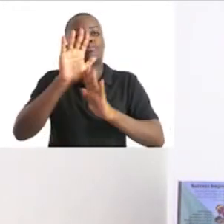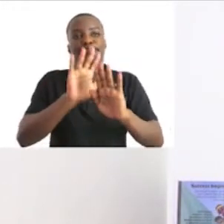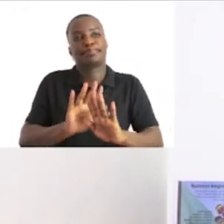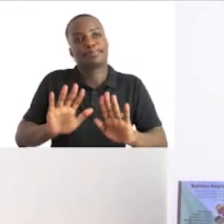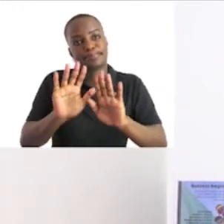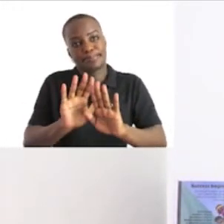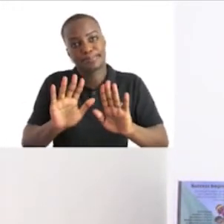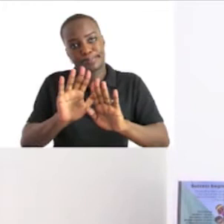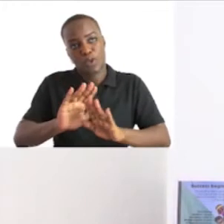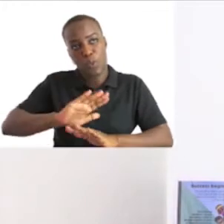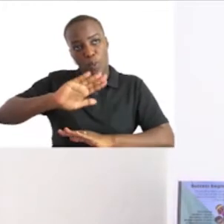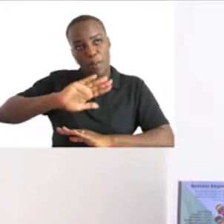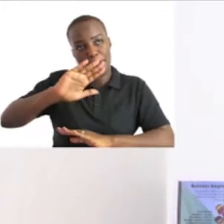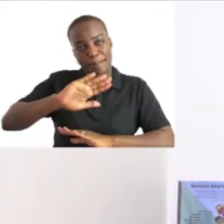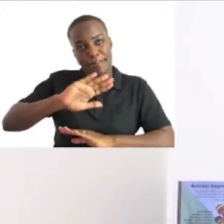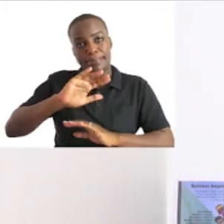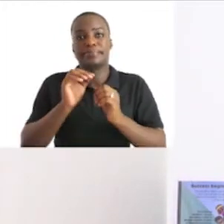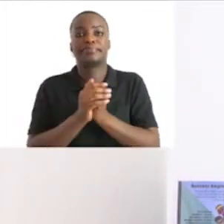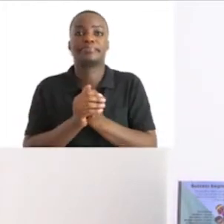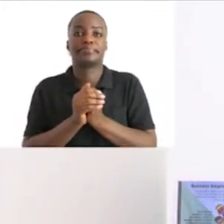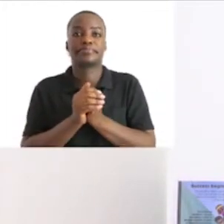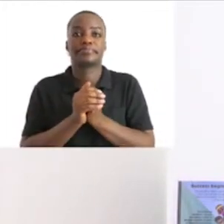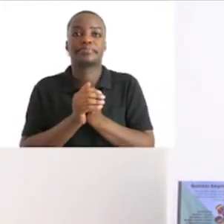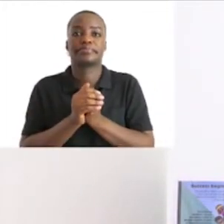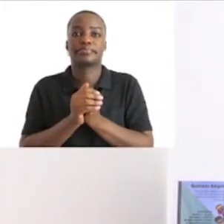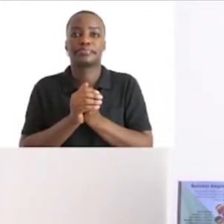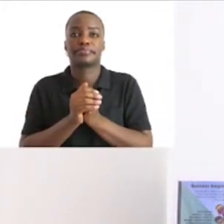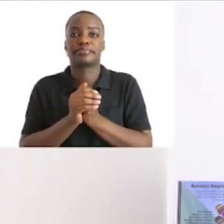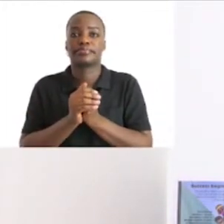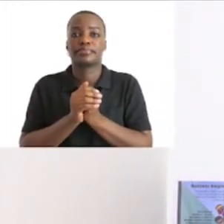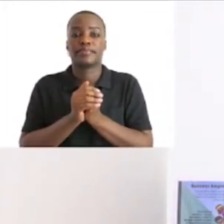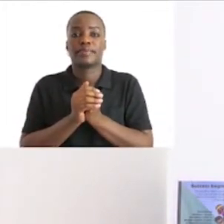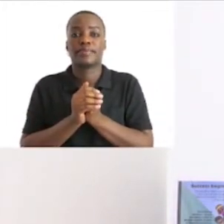color it or shade it. So we take our color